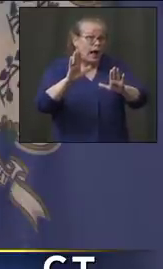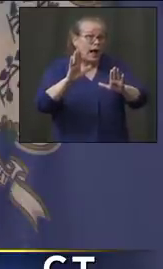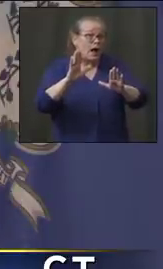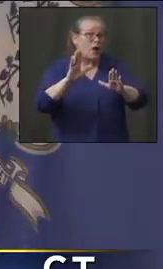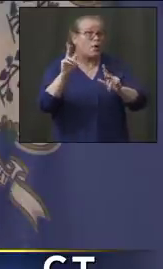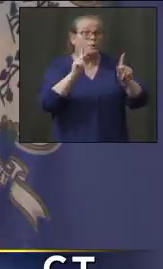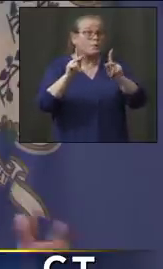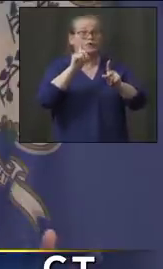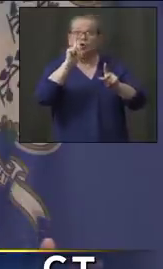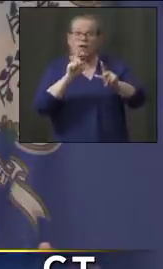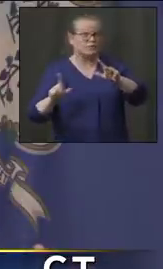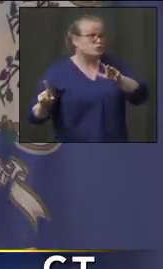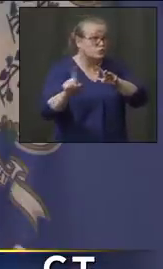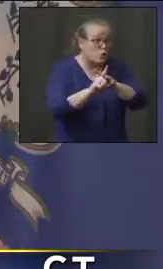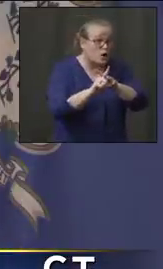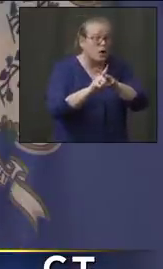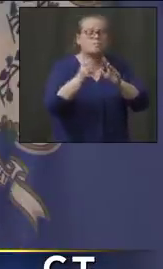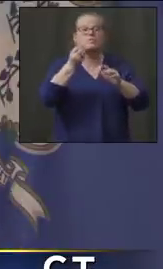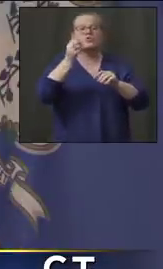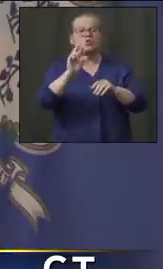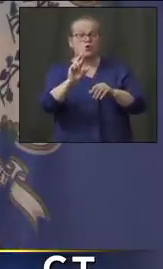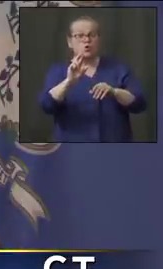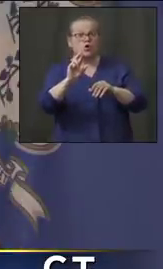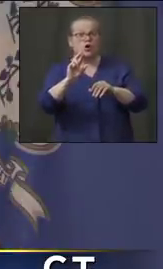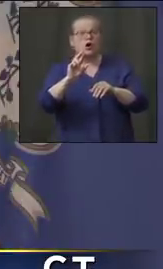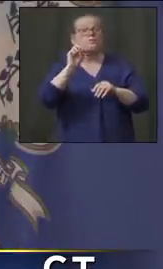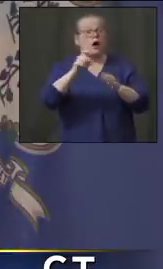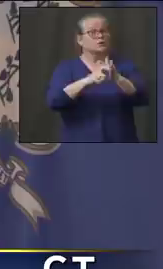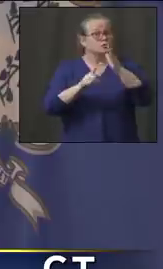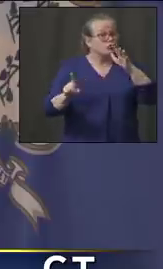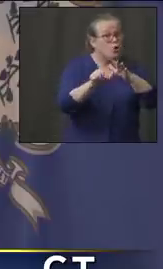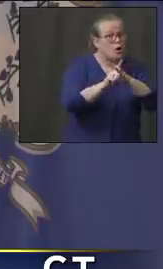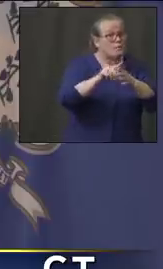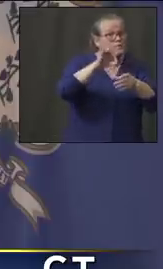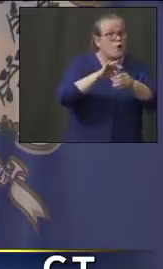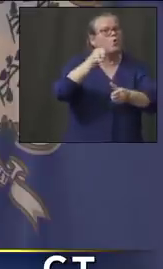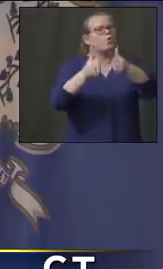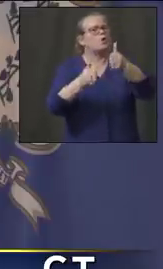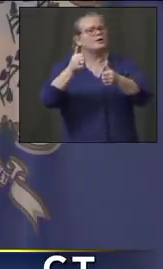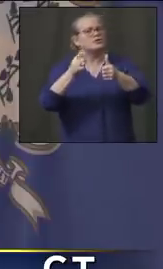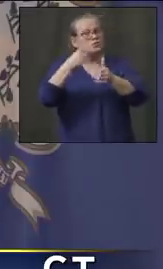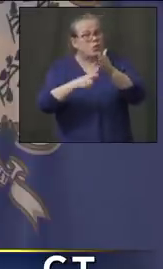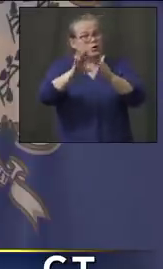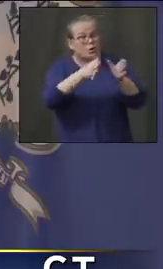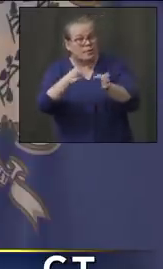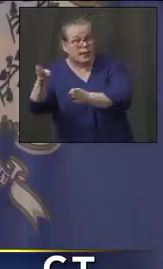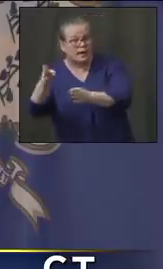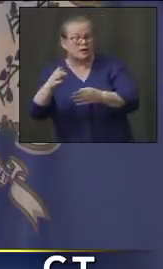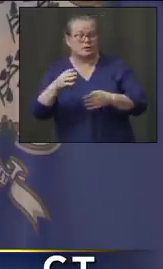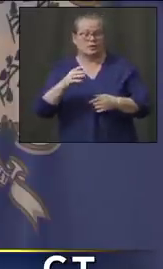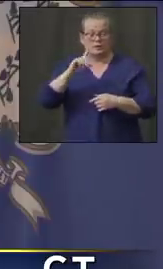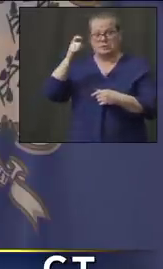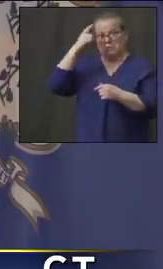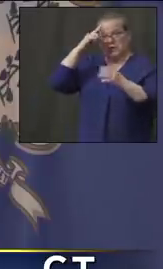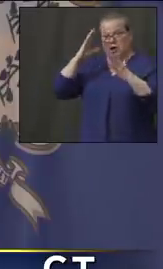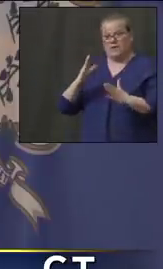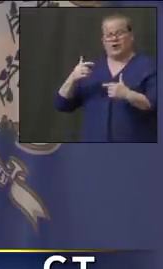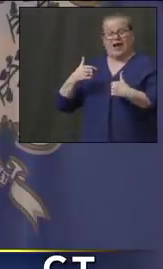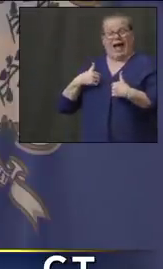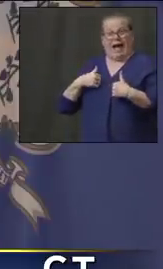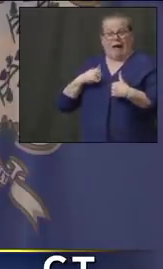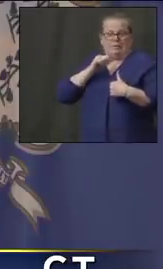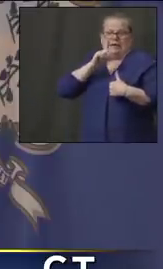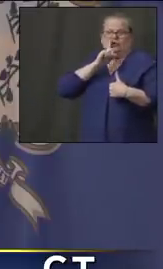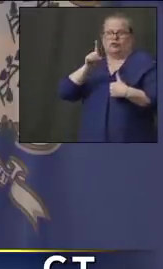I'm not sure what authority I have going all the way to November, but I certainly think our primary in August, we ought to allow some form of absentee balloting, especially